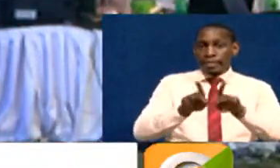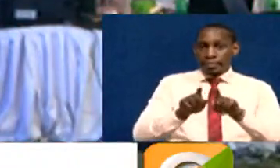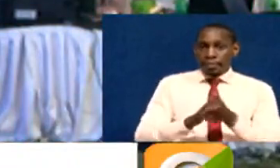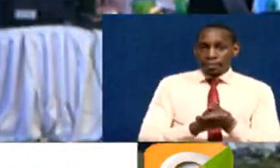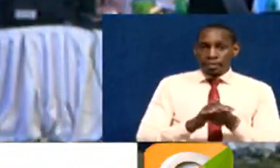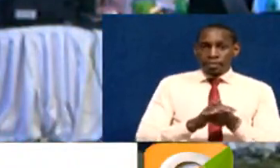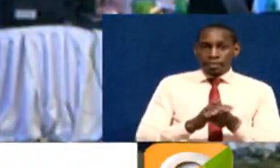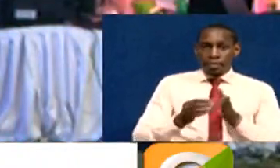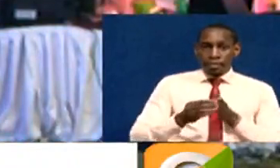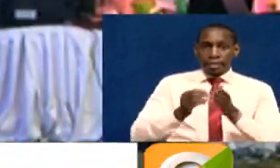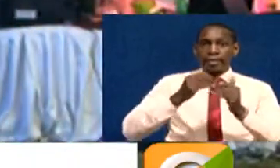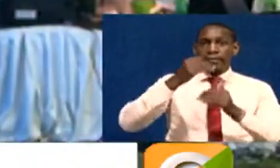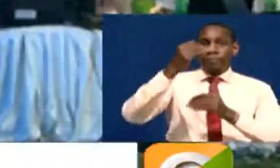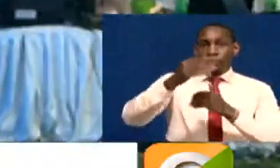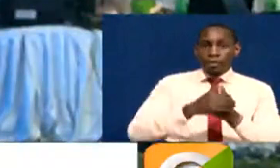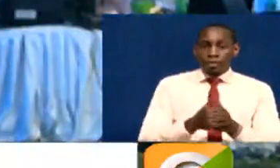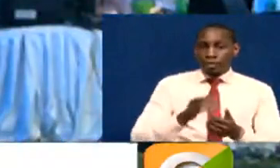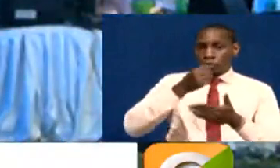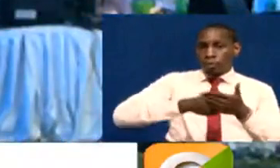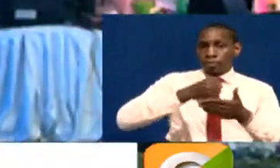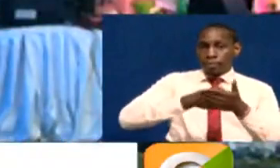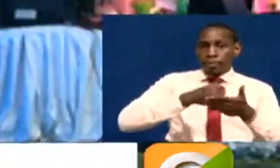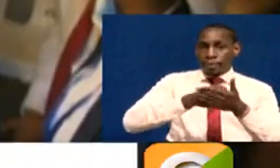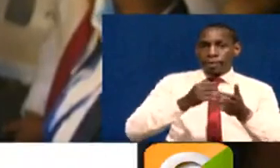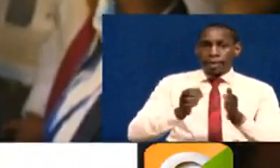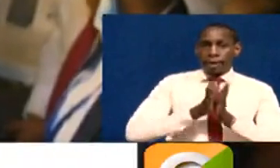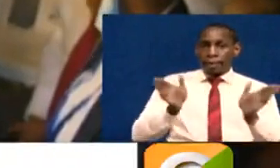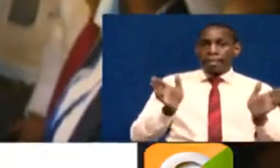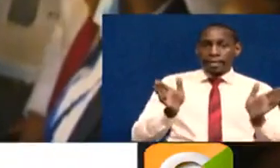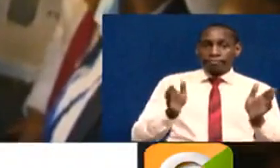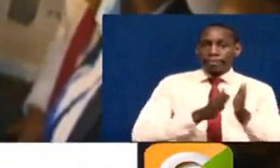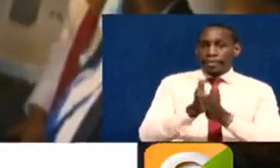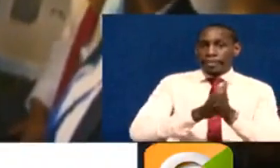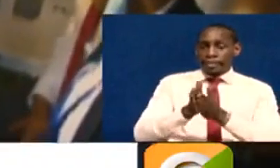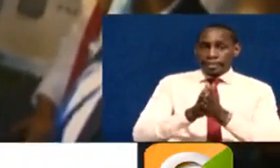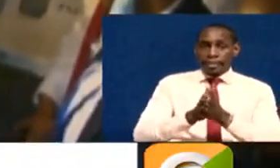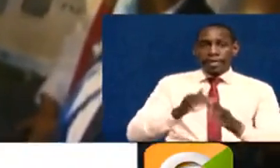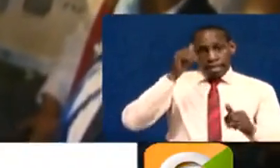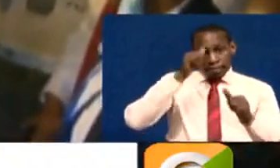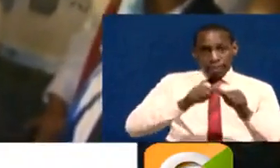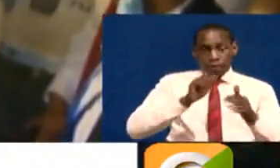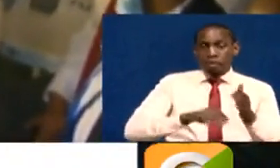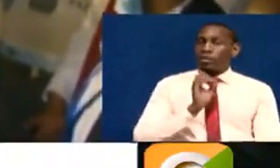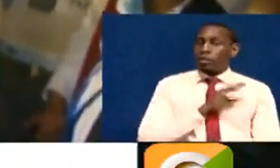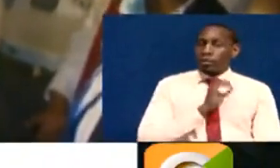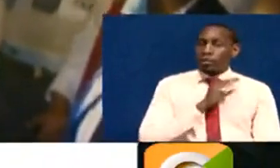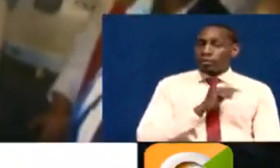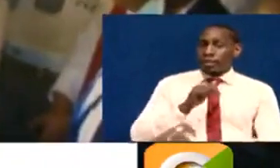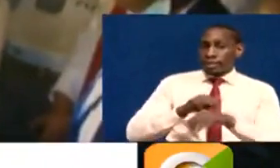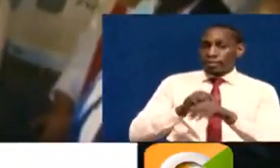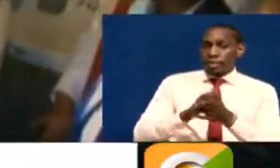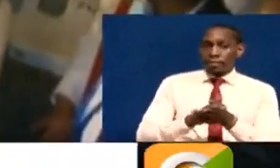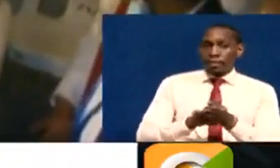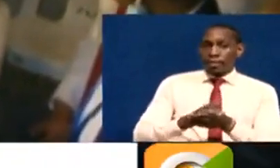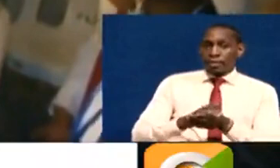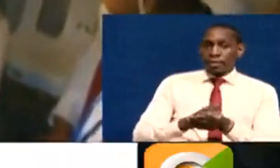take forward the cause of pushing for even just public interest litigation. Remember, there were also complaints during the